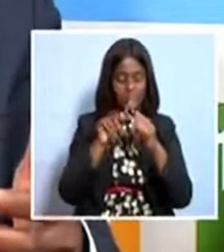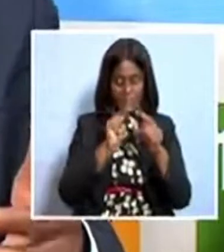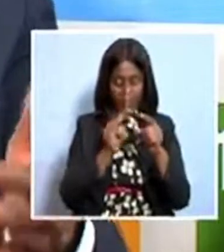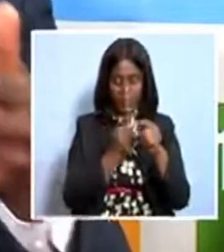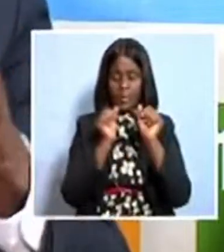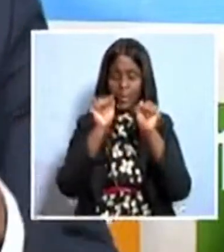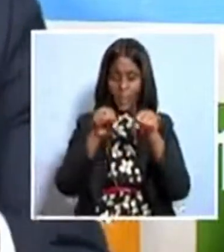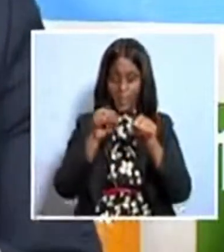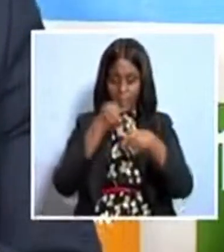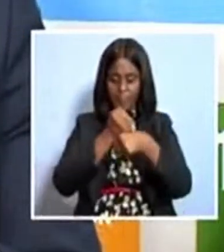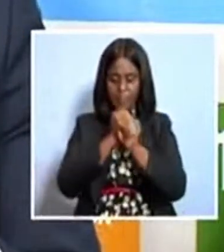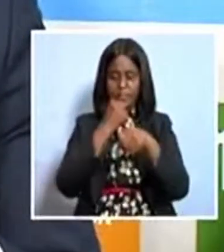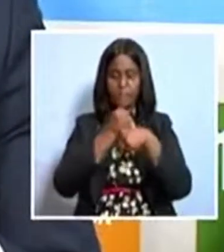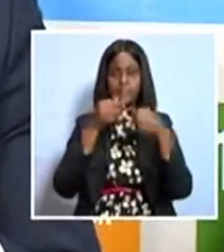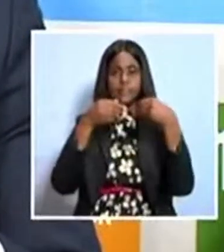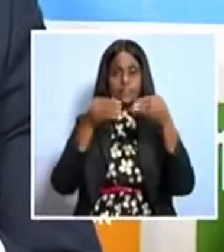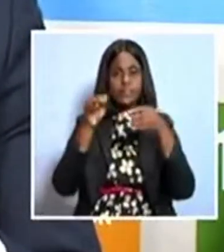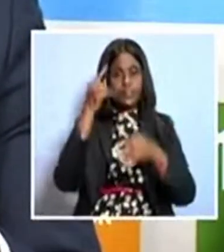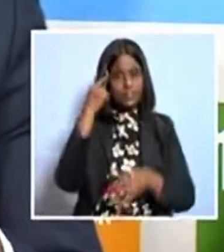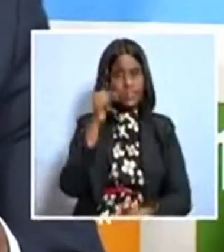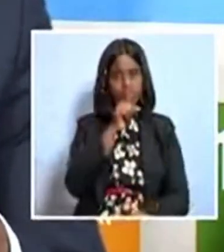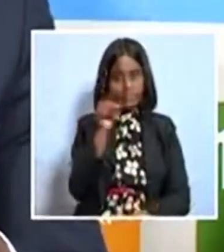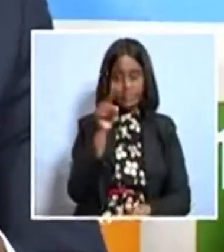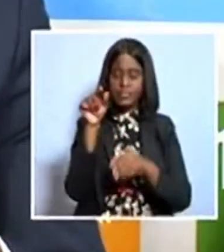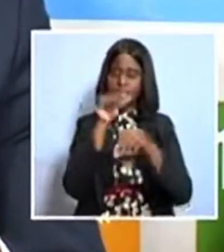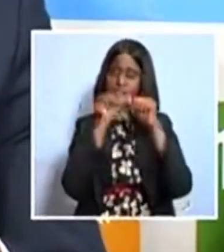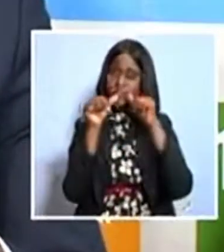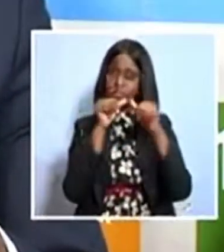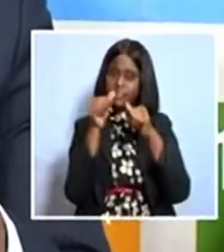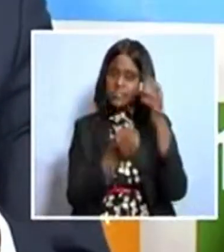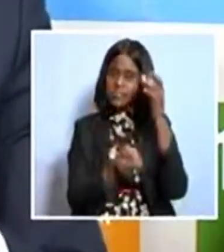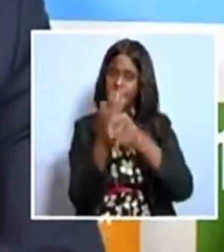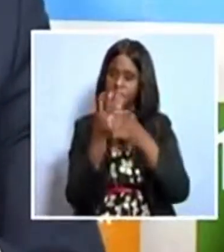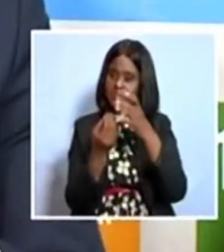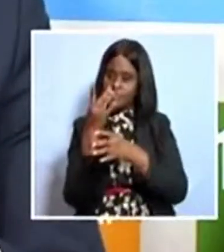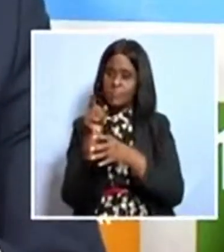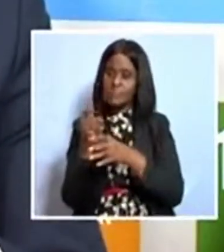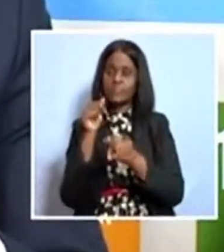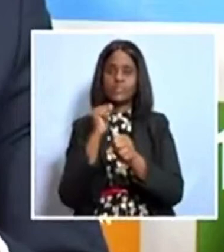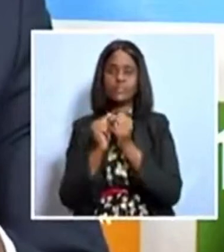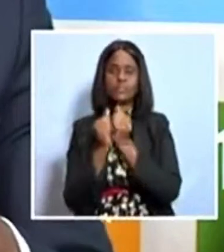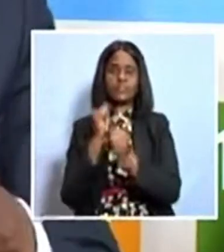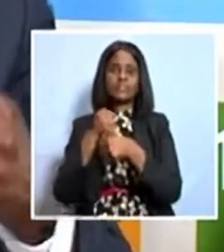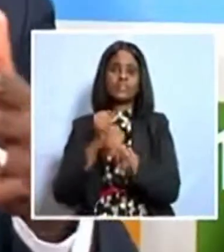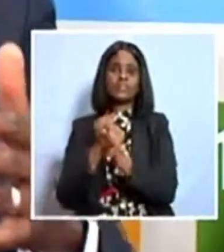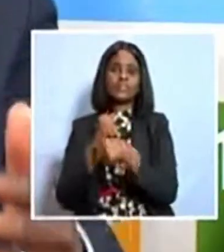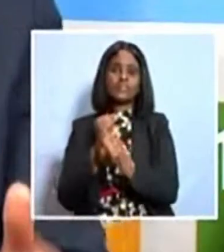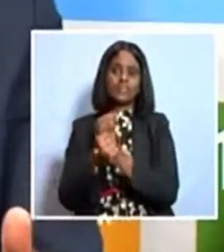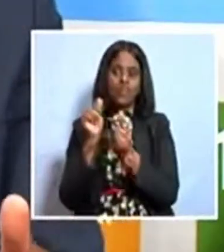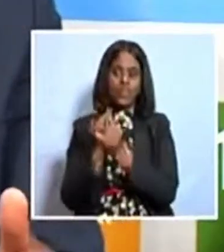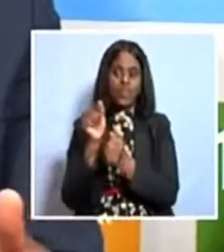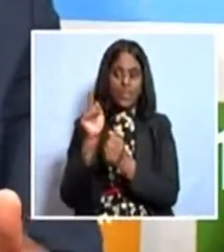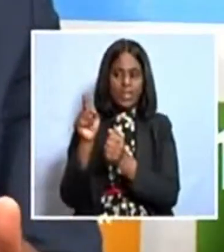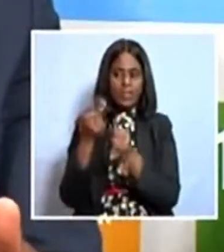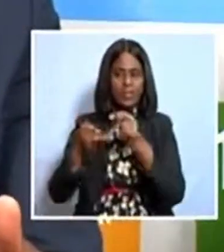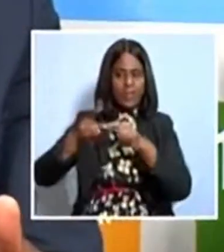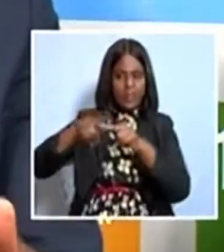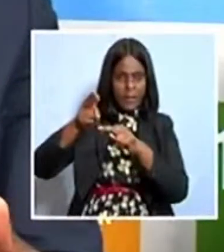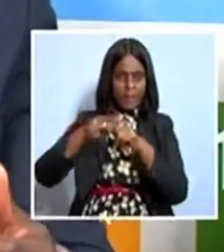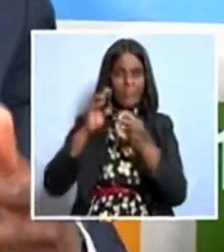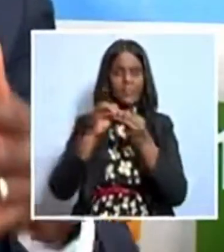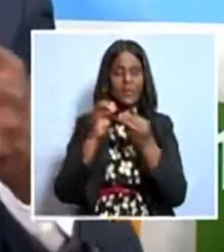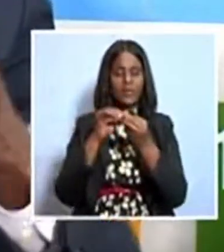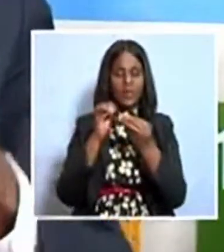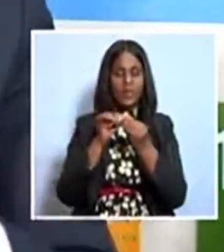create the market for the agricultural produce, which is manufacturing. With that, you increase the incomes of the farmers, but